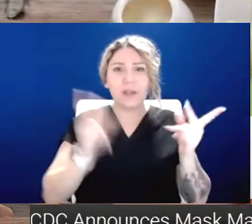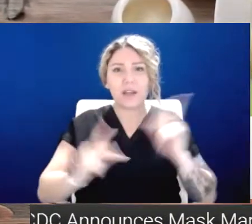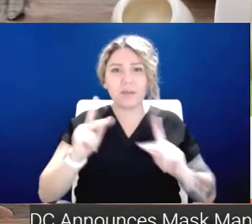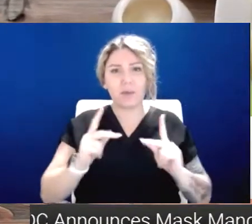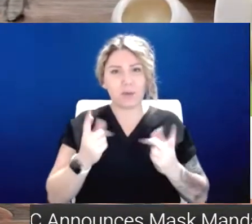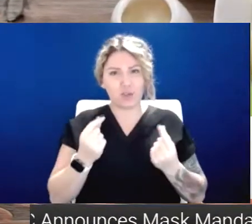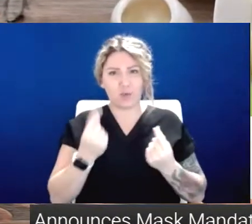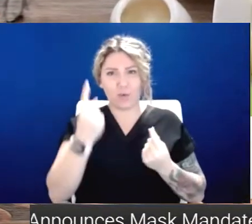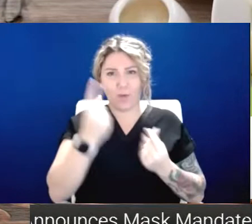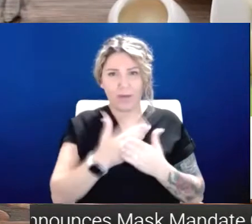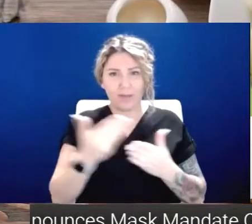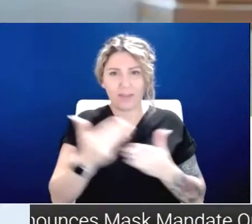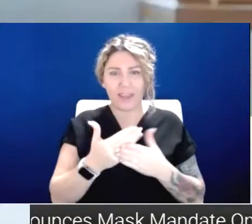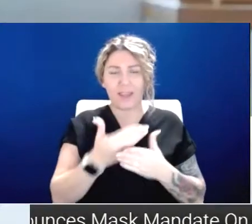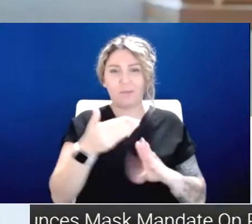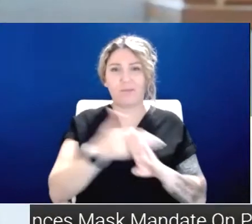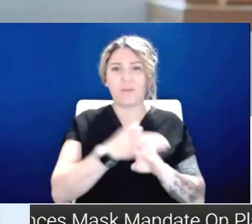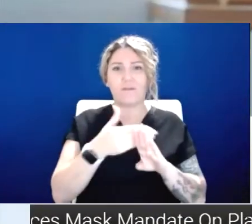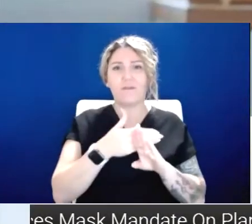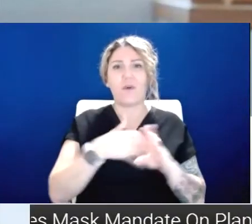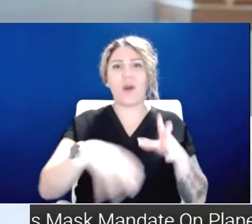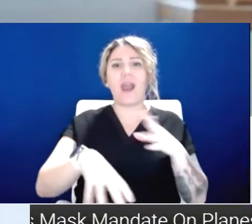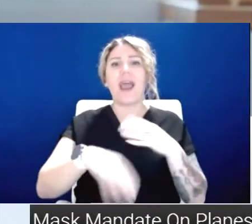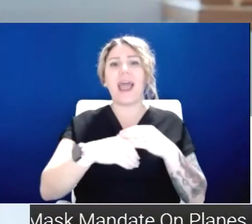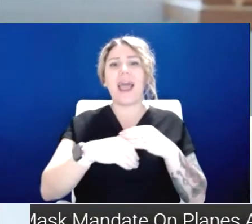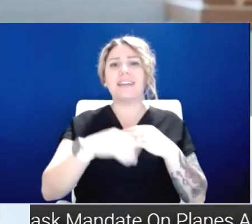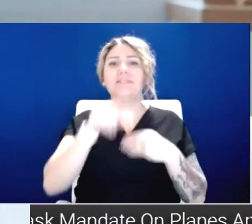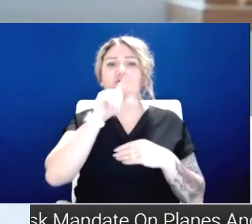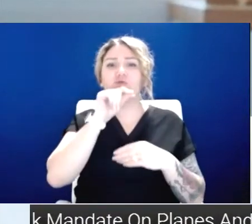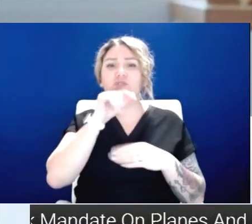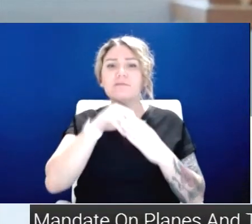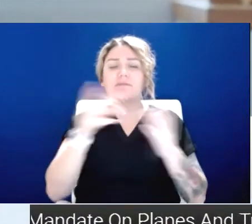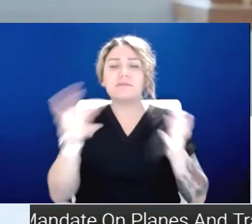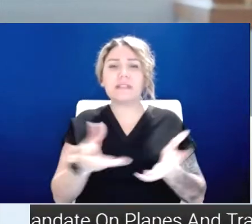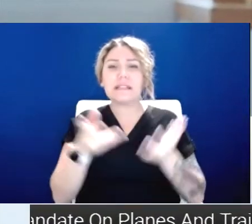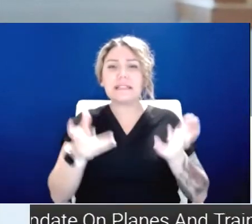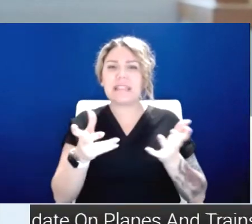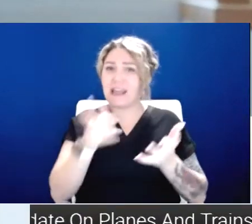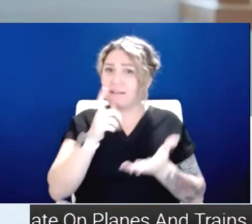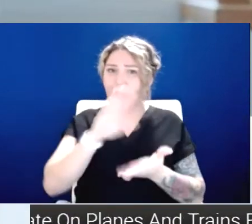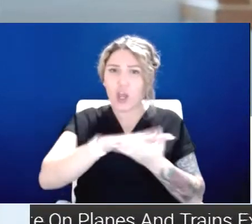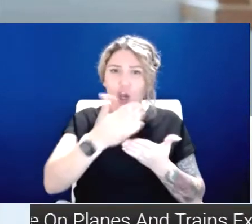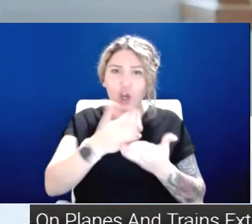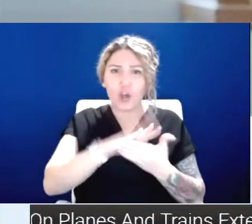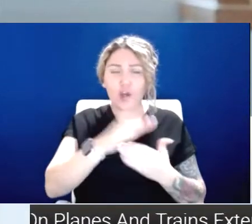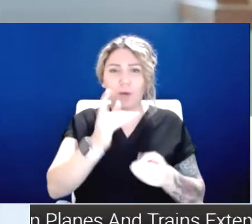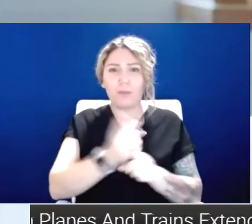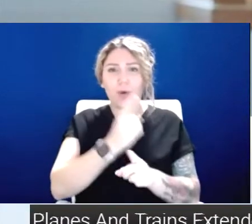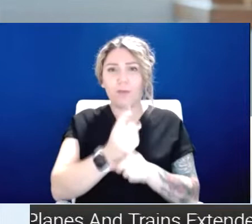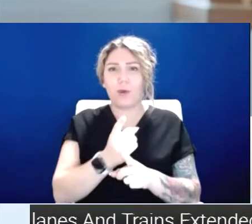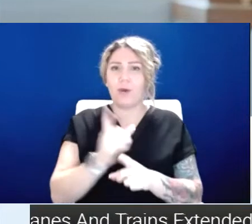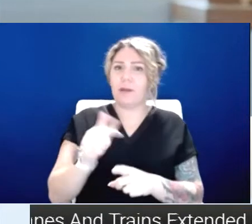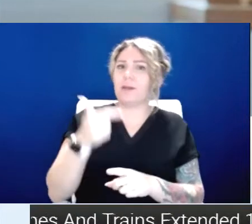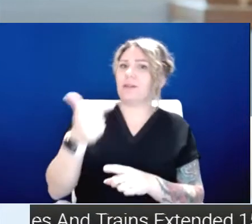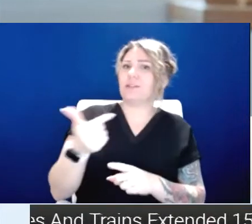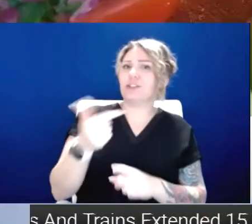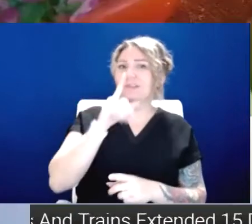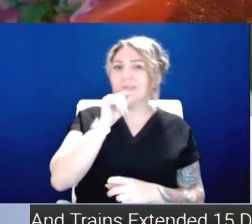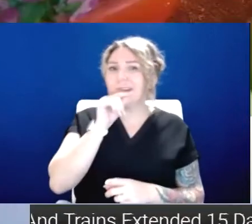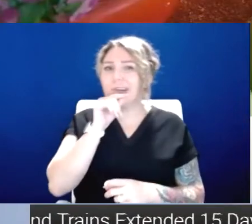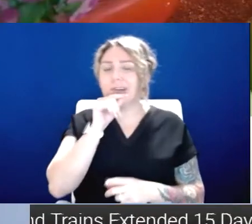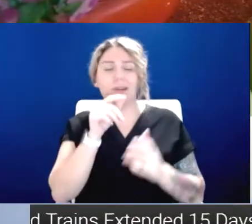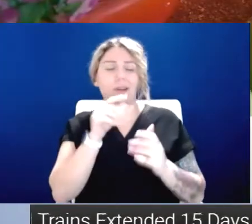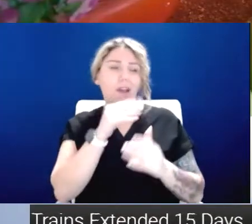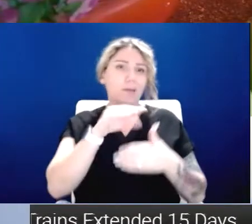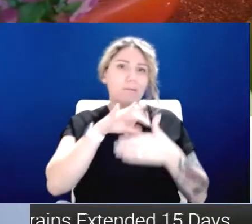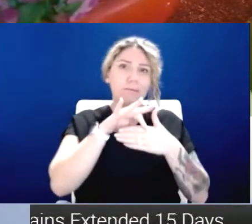adding chicken to their salads. They're not cooking it properly. So Doc Hawk, I know people are turning to chicken now because we know that gas prices are up and meat prices are